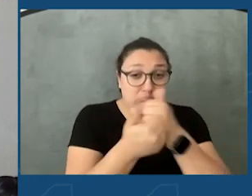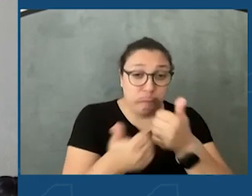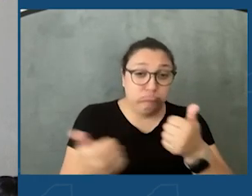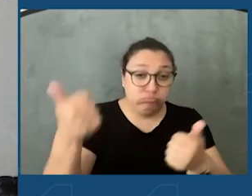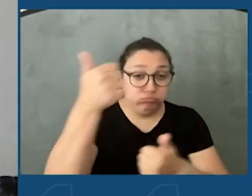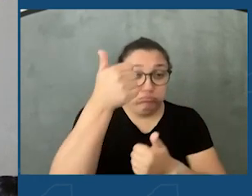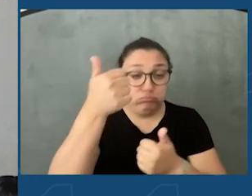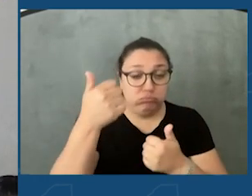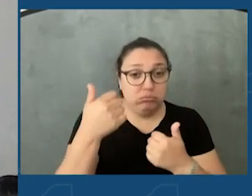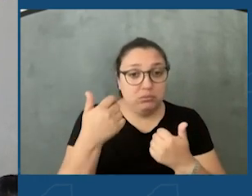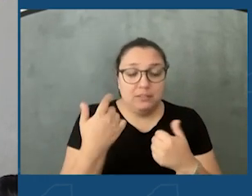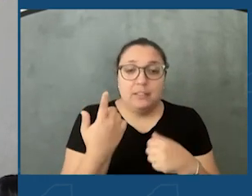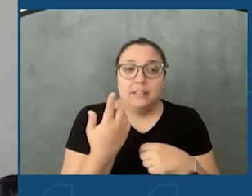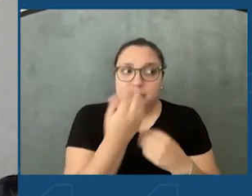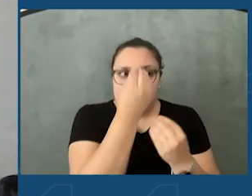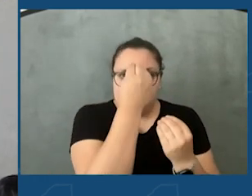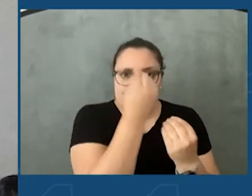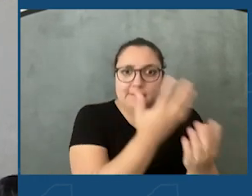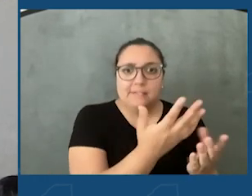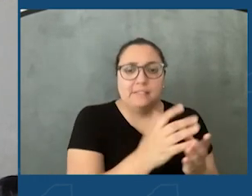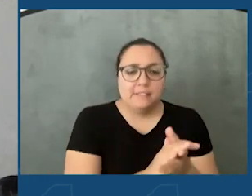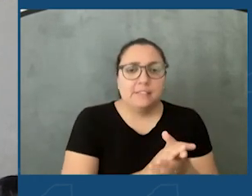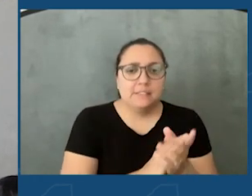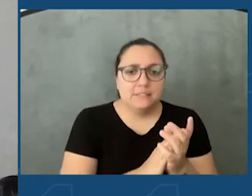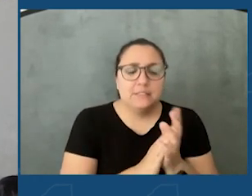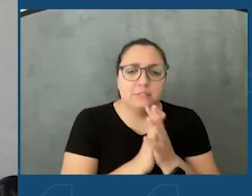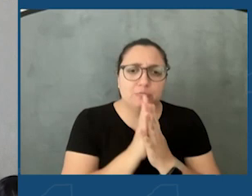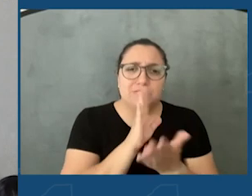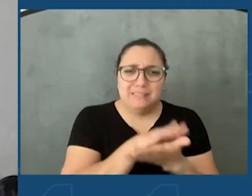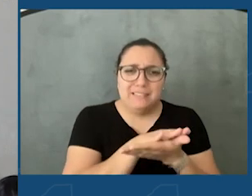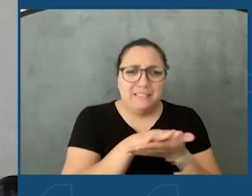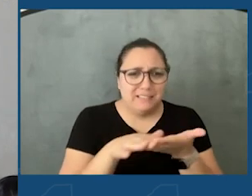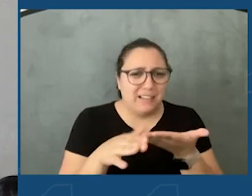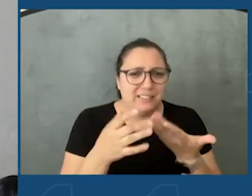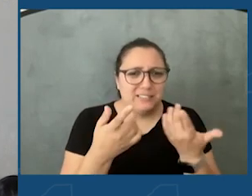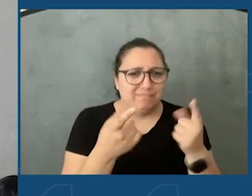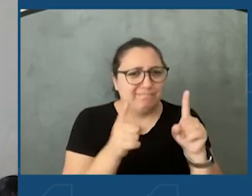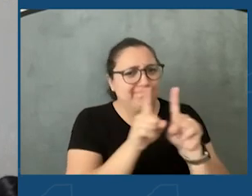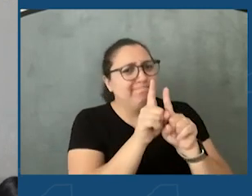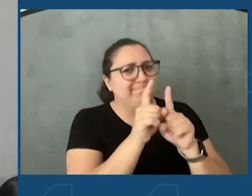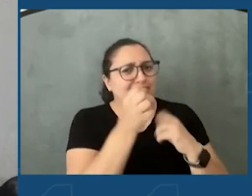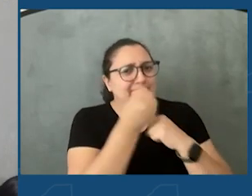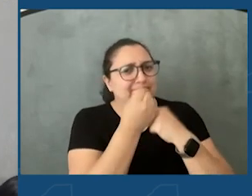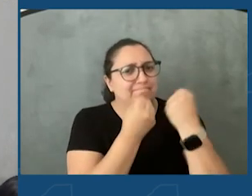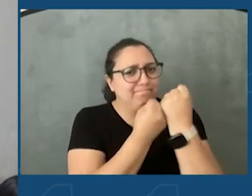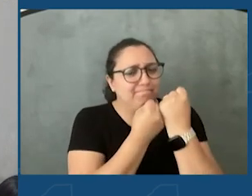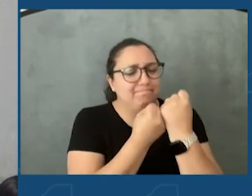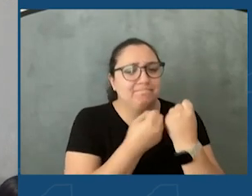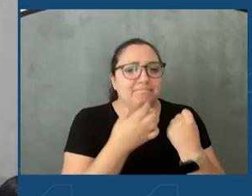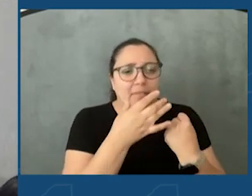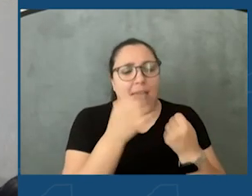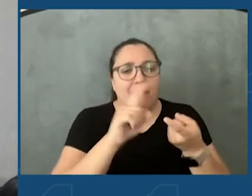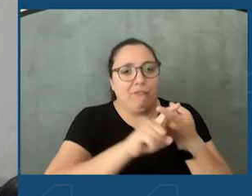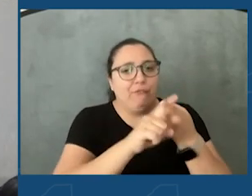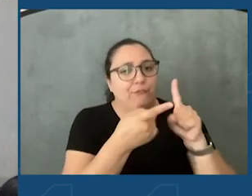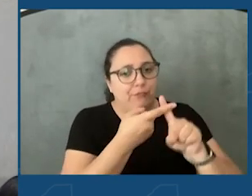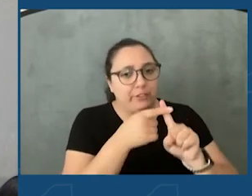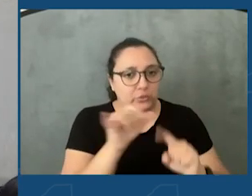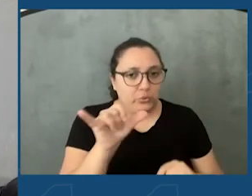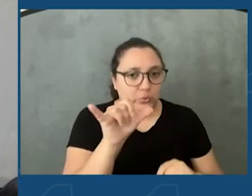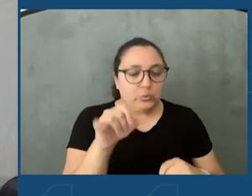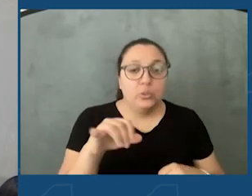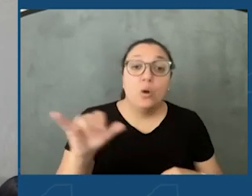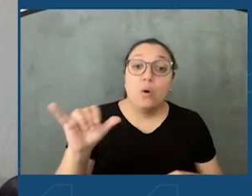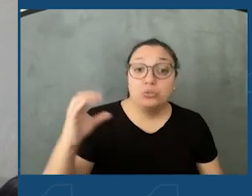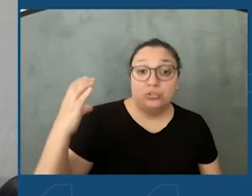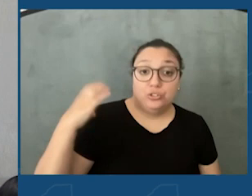I'm so proud to call you a partner in government, but also a friend, so congratulations. We also have the chair of the county legislature here as